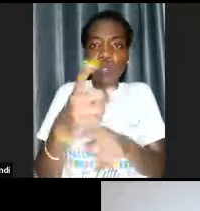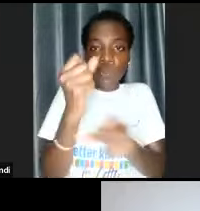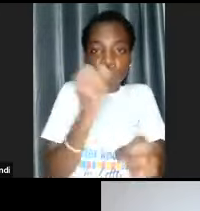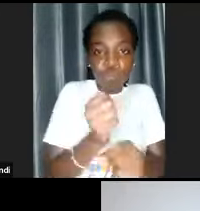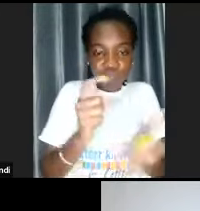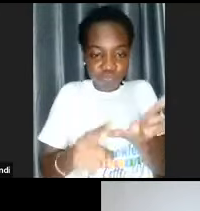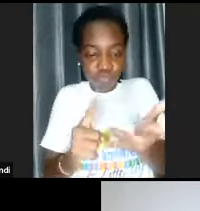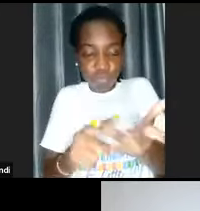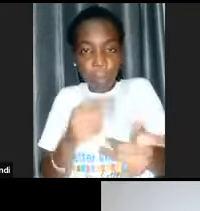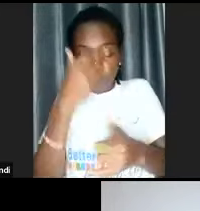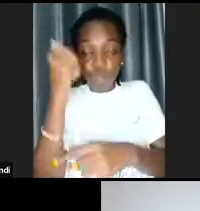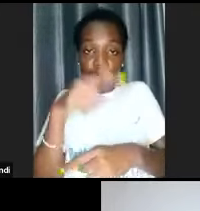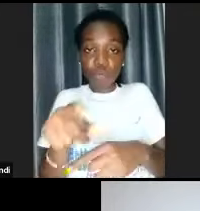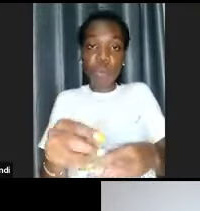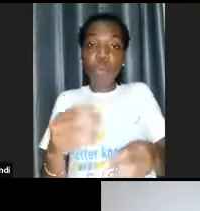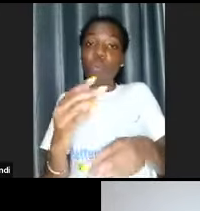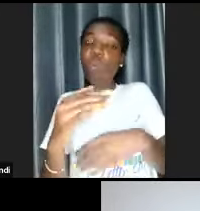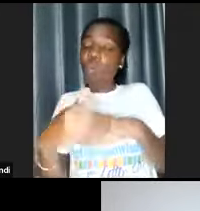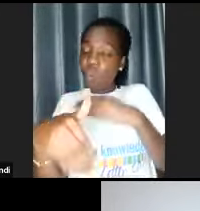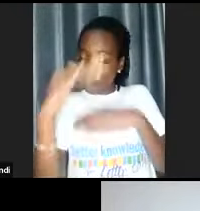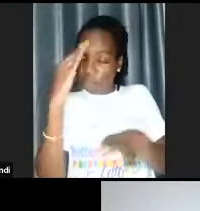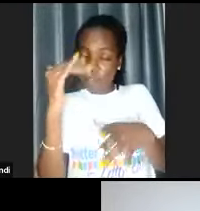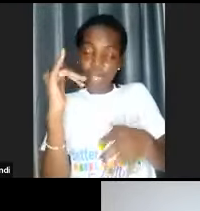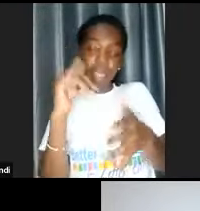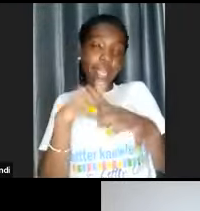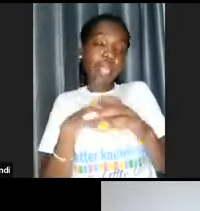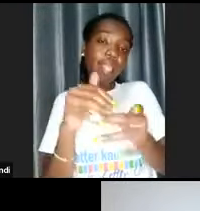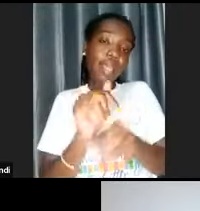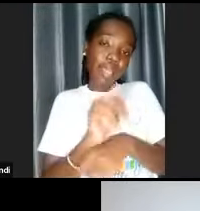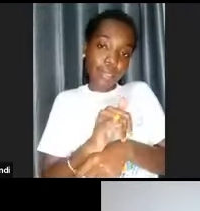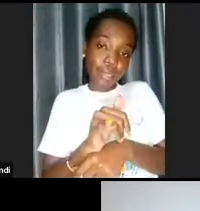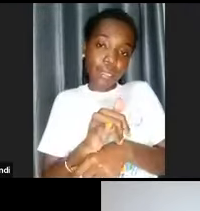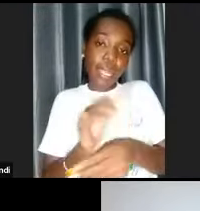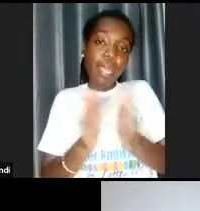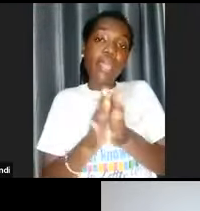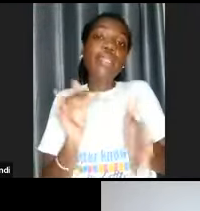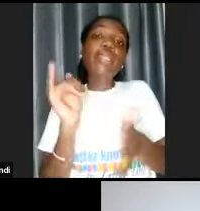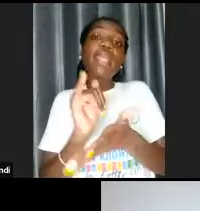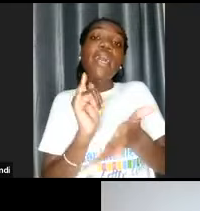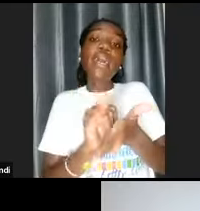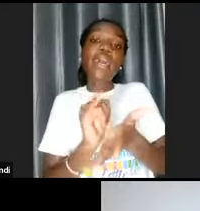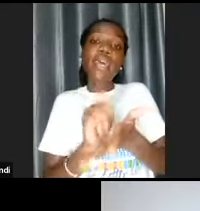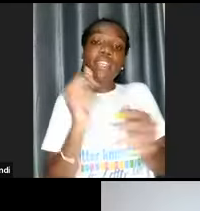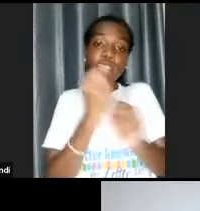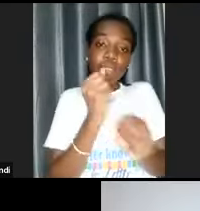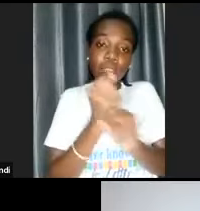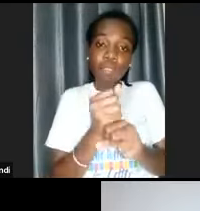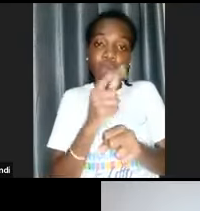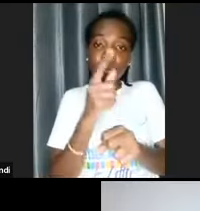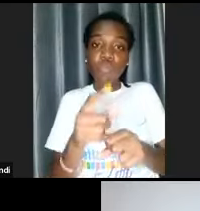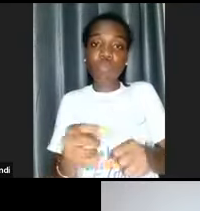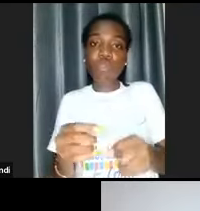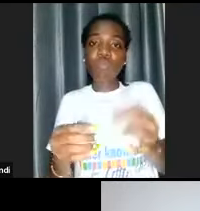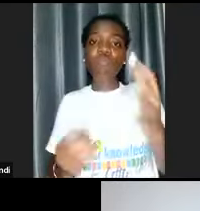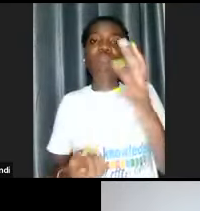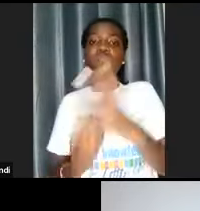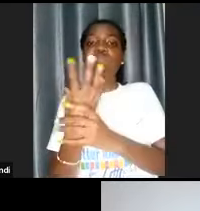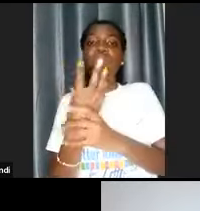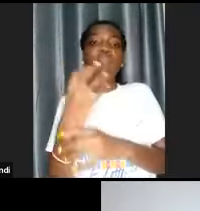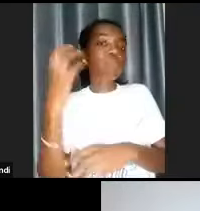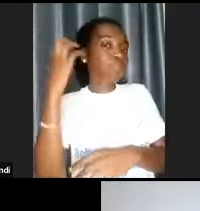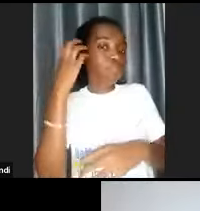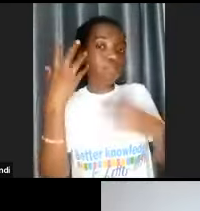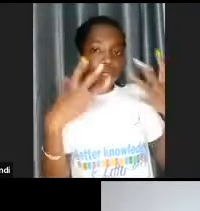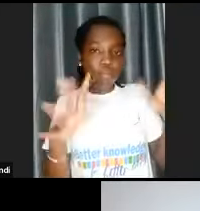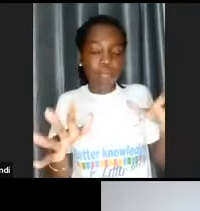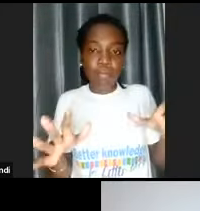it. That's the job. And that mostly we have formed our career based on the job. If you